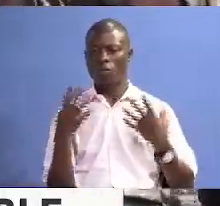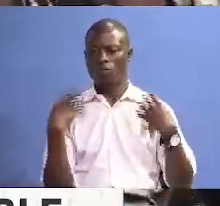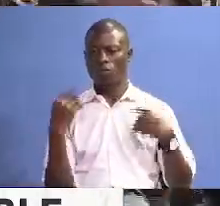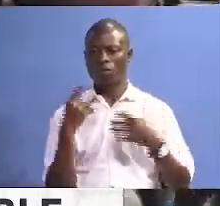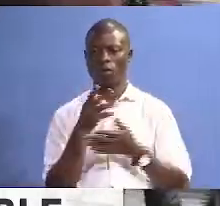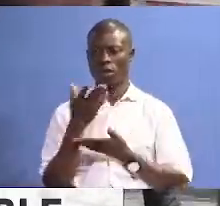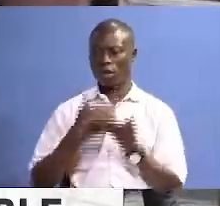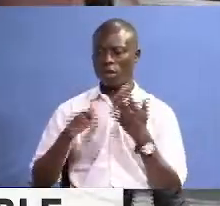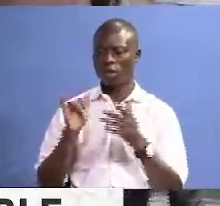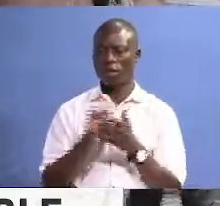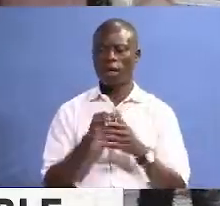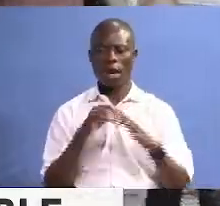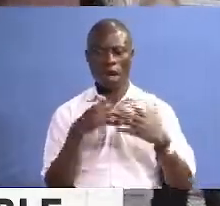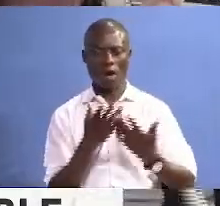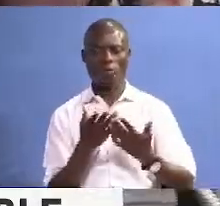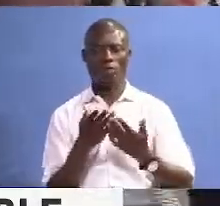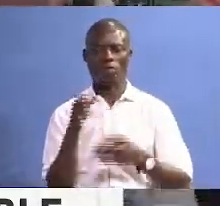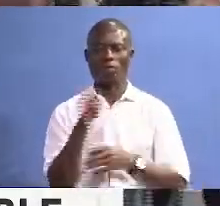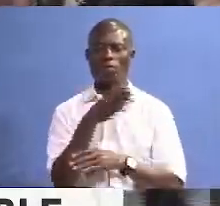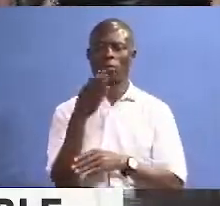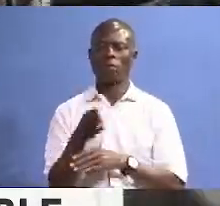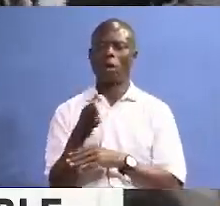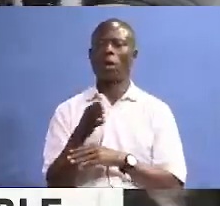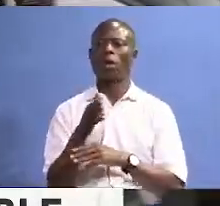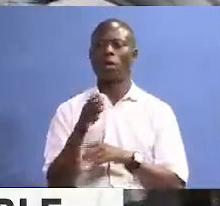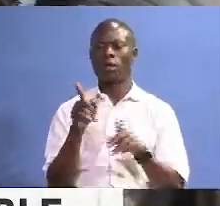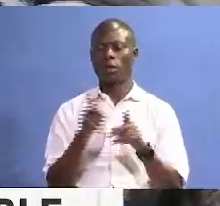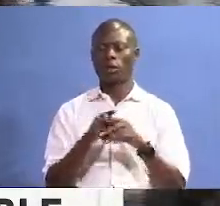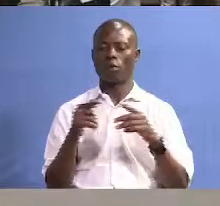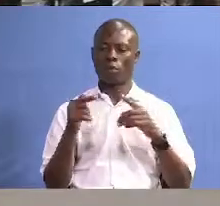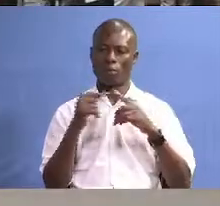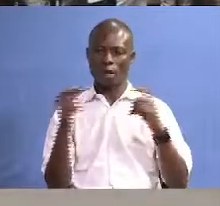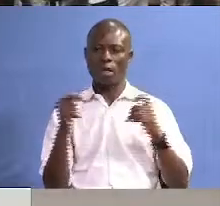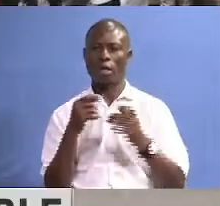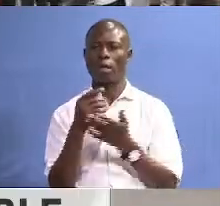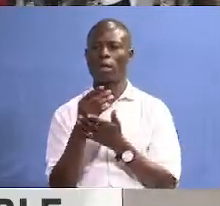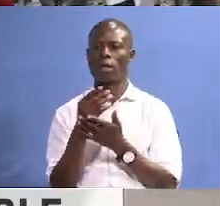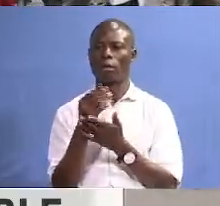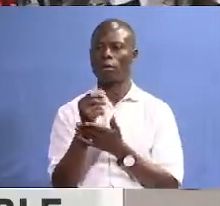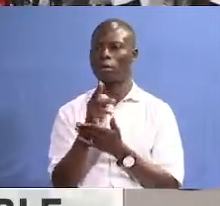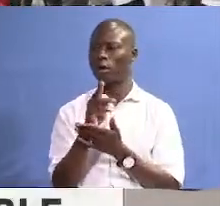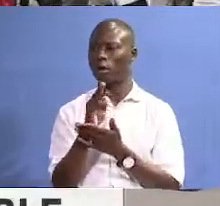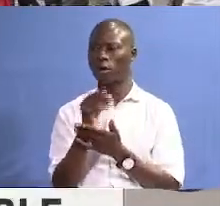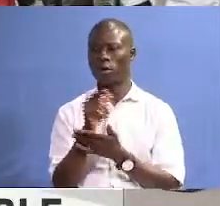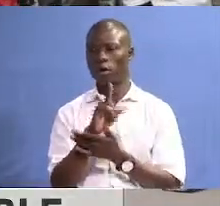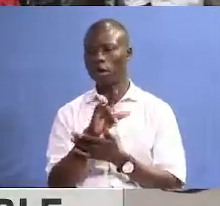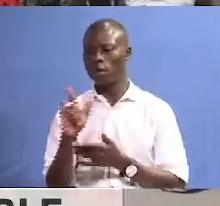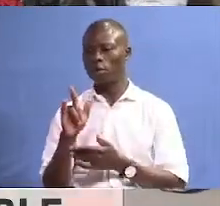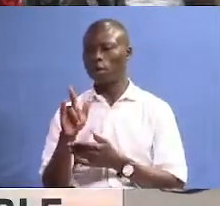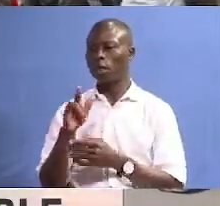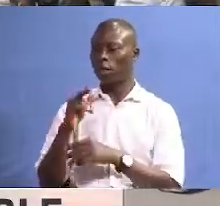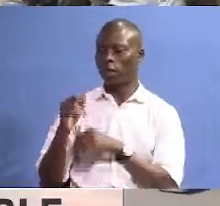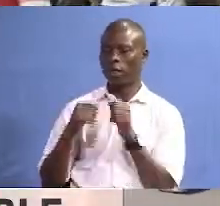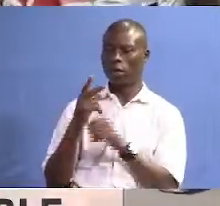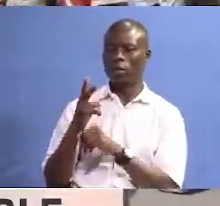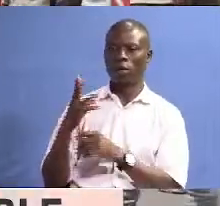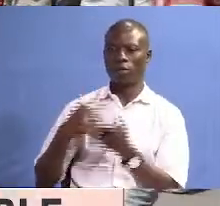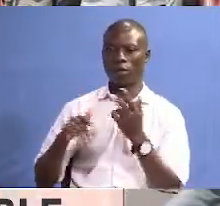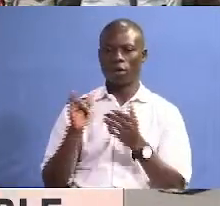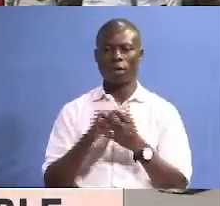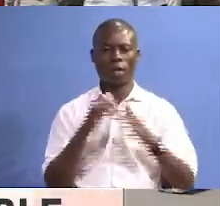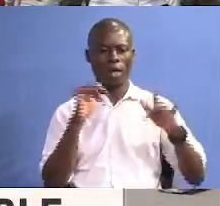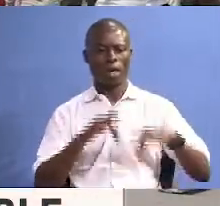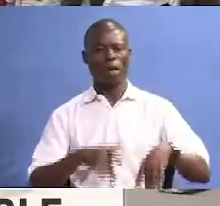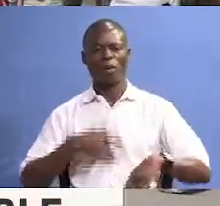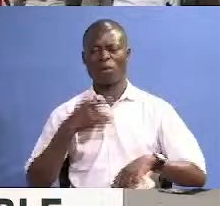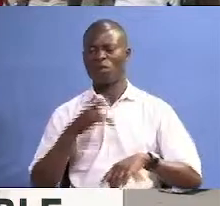to canvass Parliament to reject the Finance Bill 2024 and passing a strong message to the government that they are not